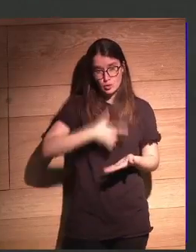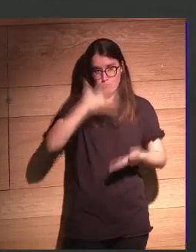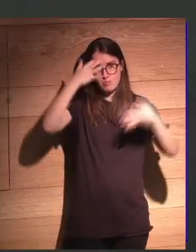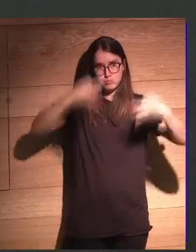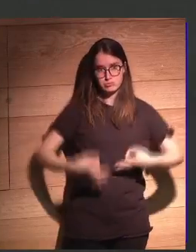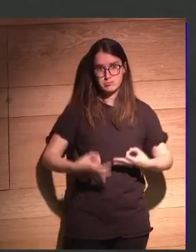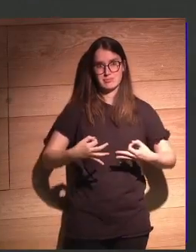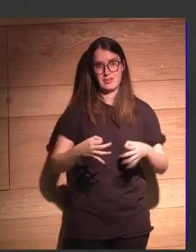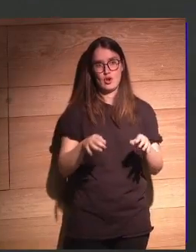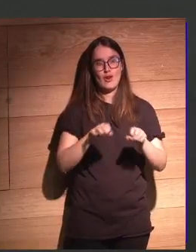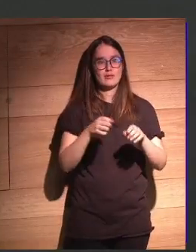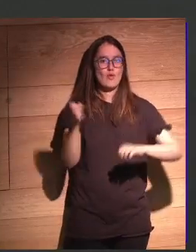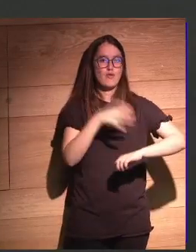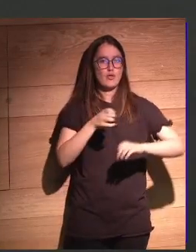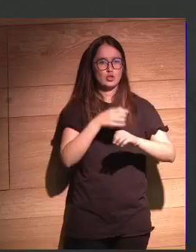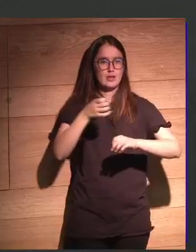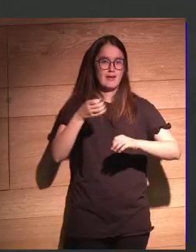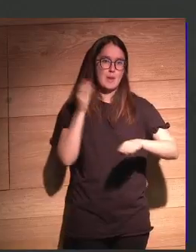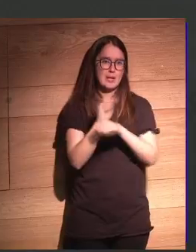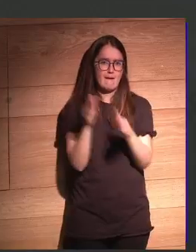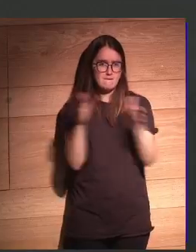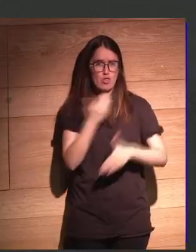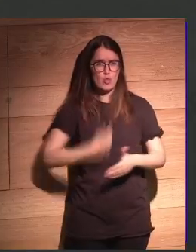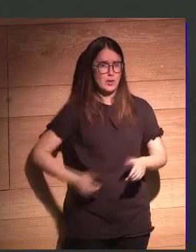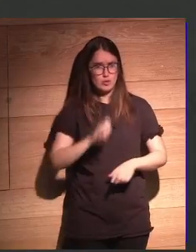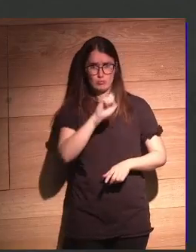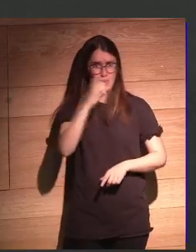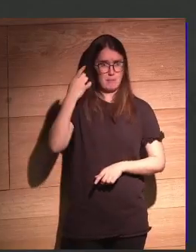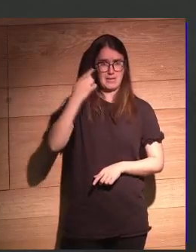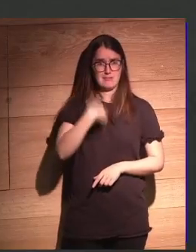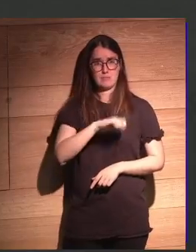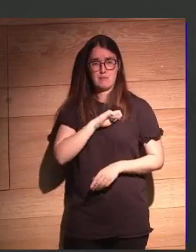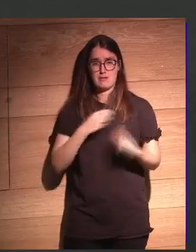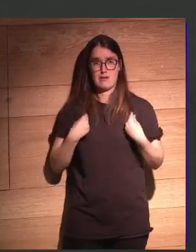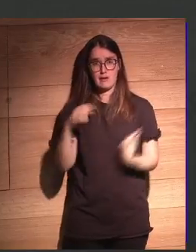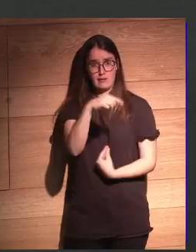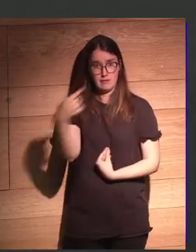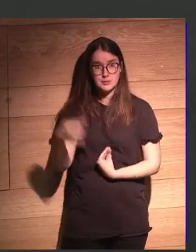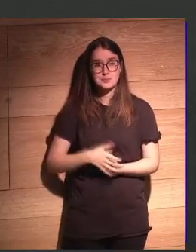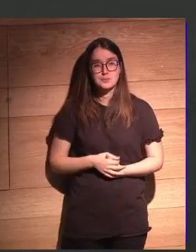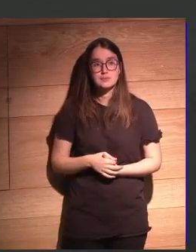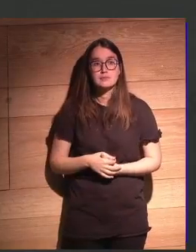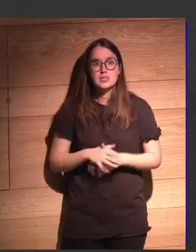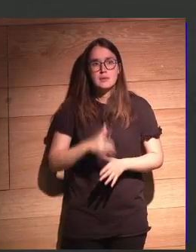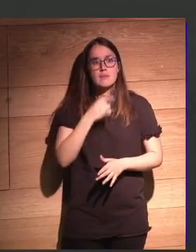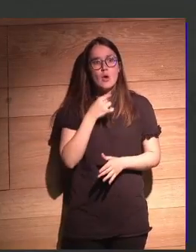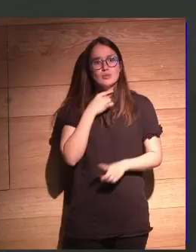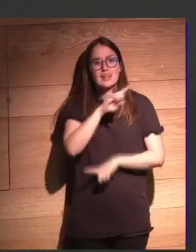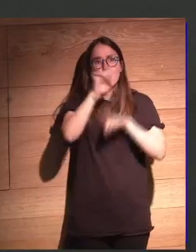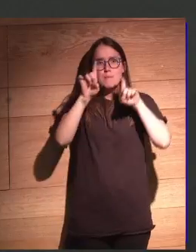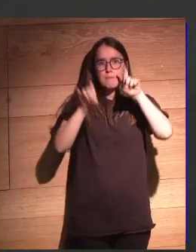small owners, but I hesitate to say that this is so anymore. I think that the big